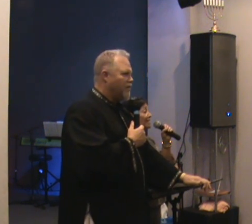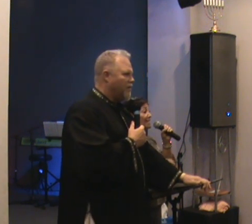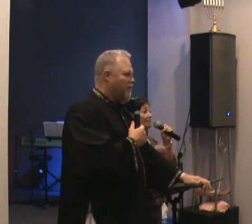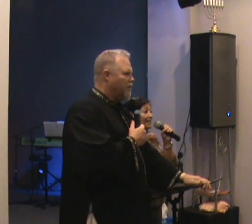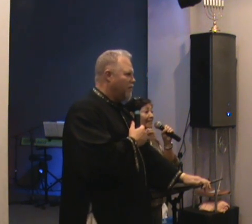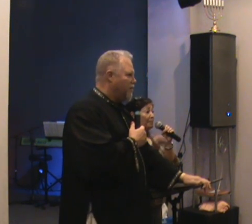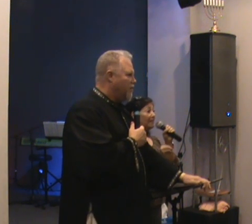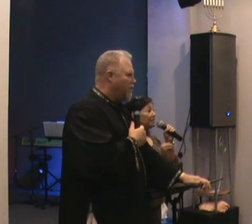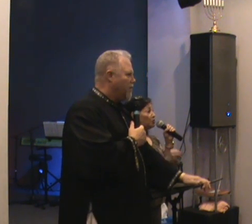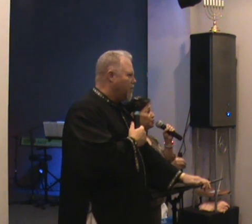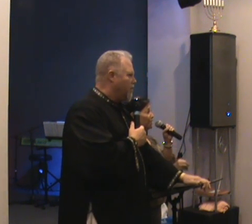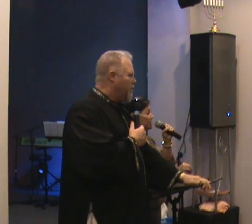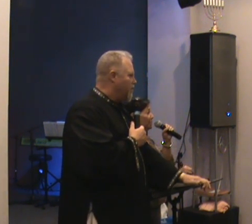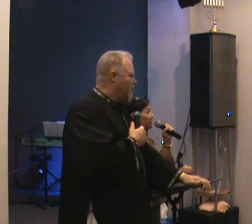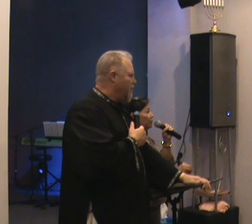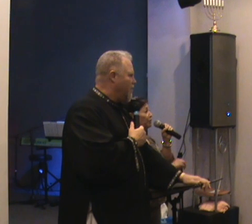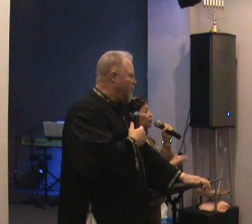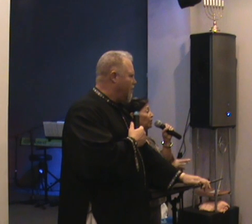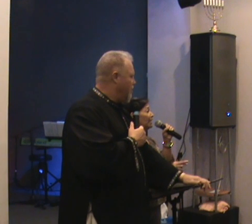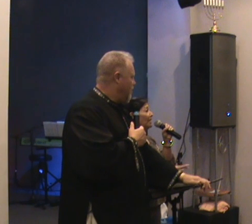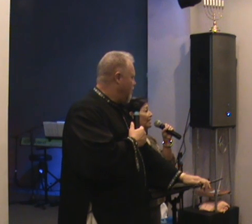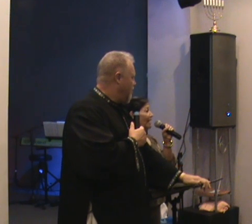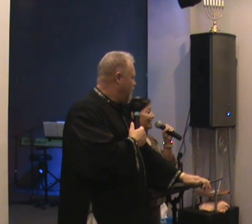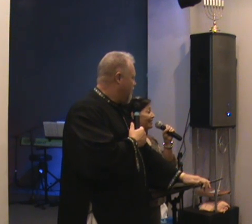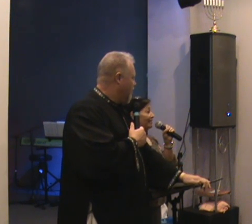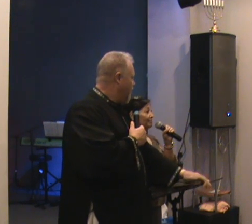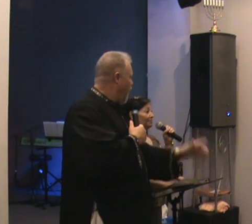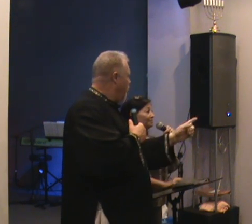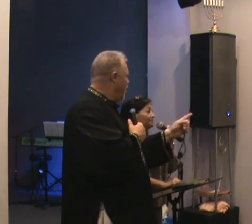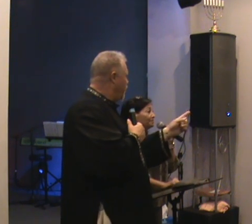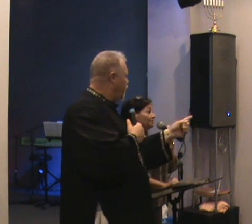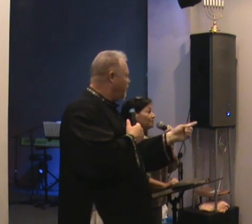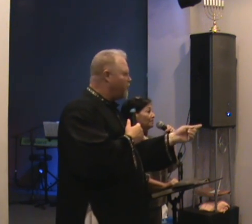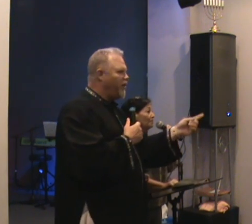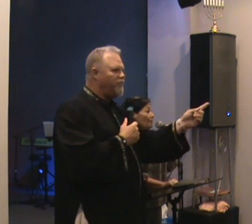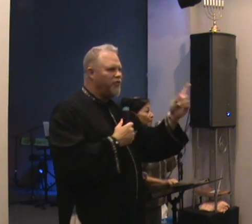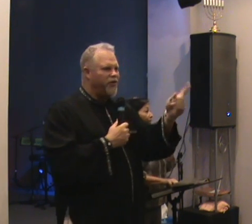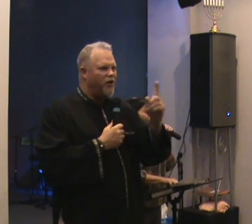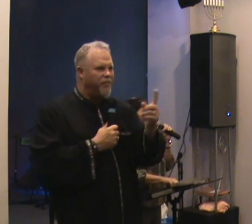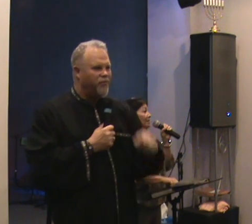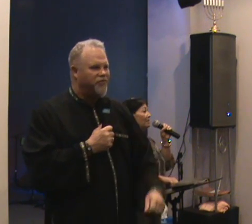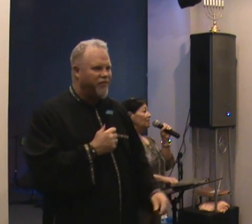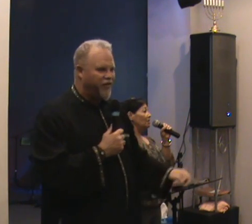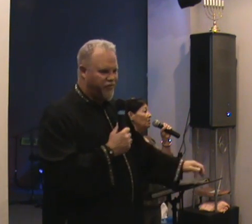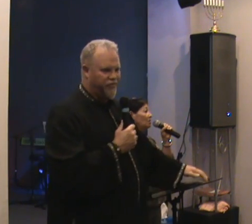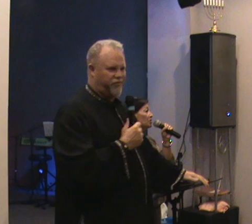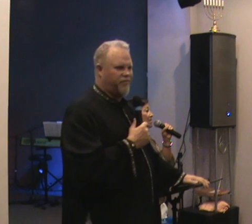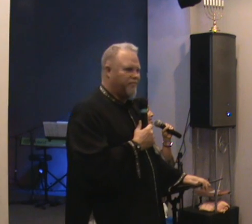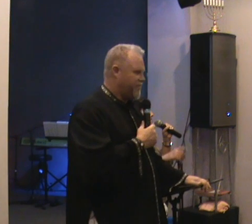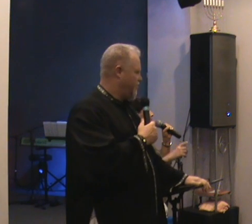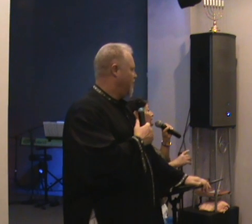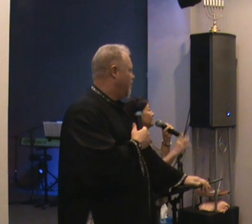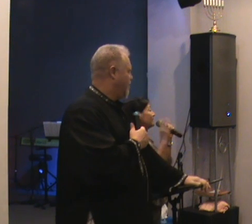últimos días Él va a derramar de su Espíritu en toda carne. Your old men would dream dreams and your young men would see visions.